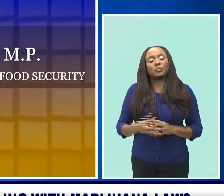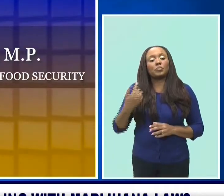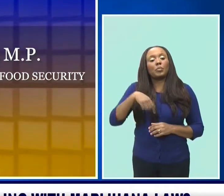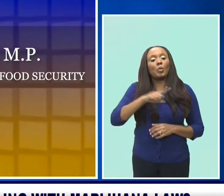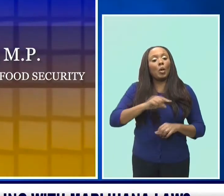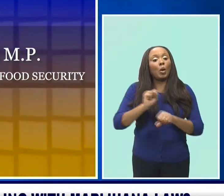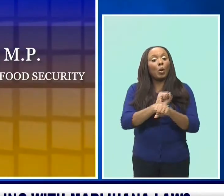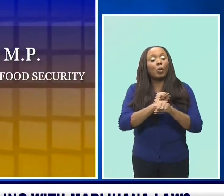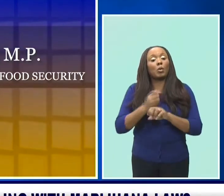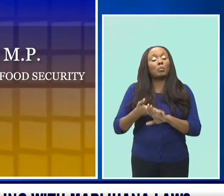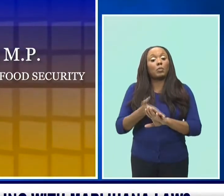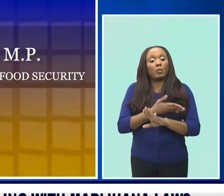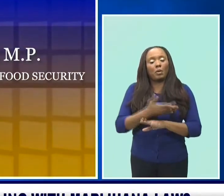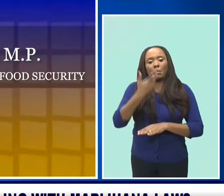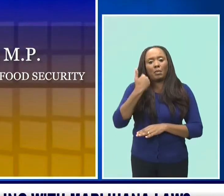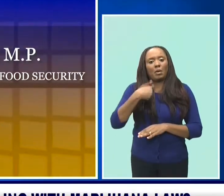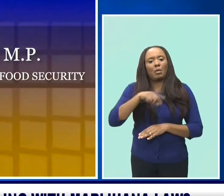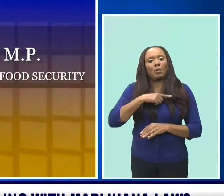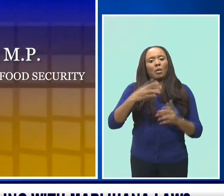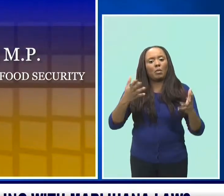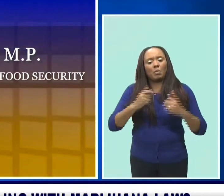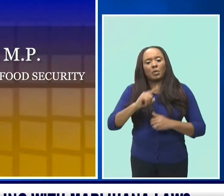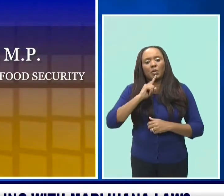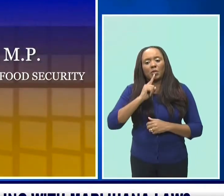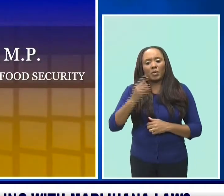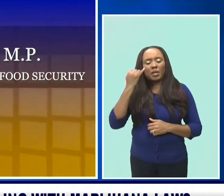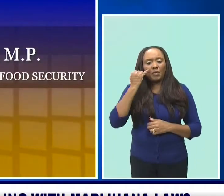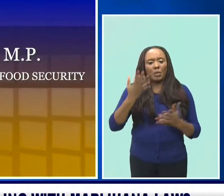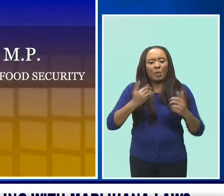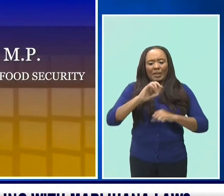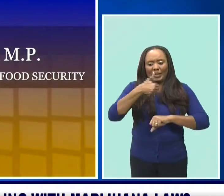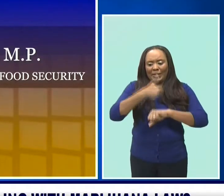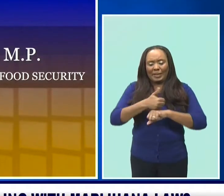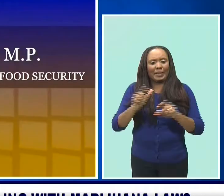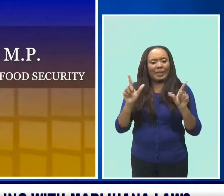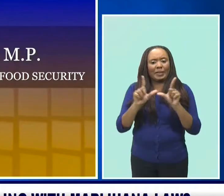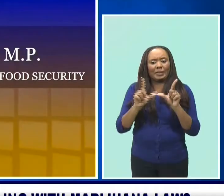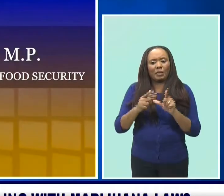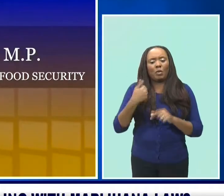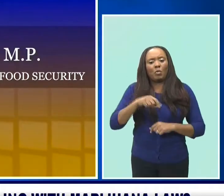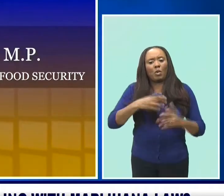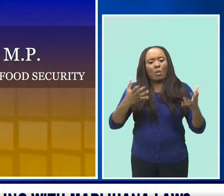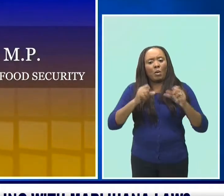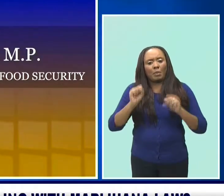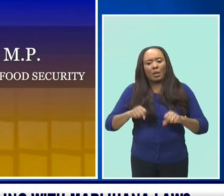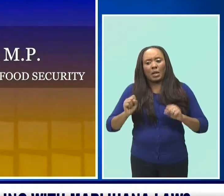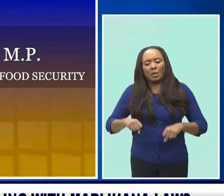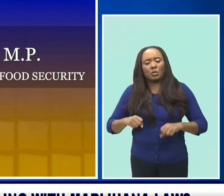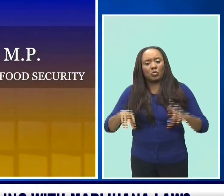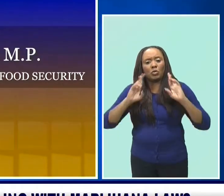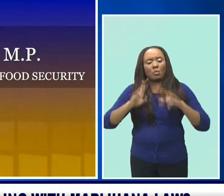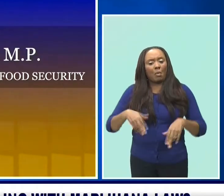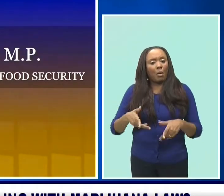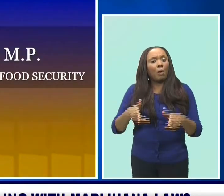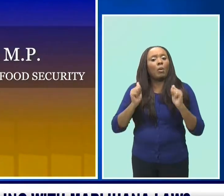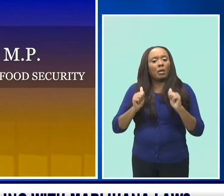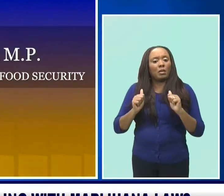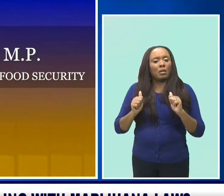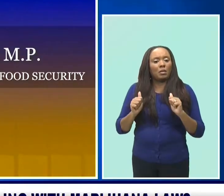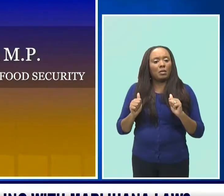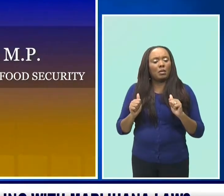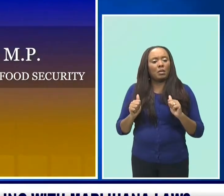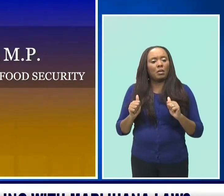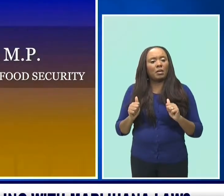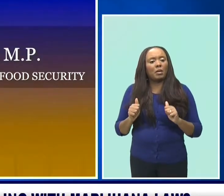diligence checking, being able to respond to people quickly, being able to assuage